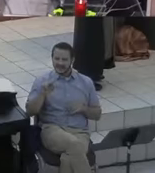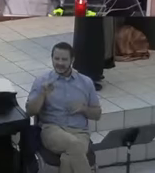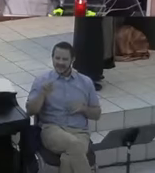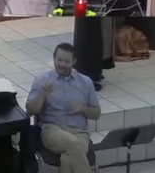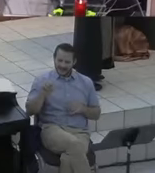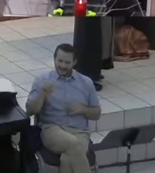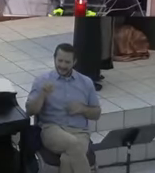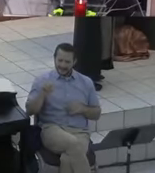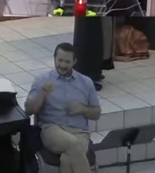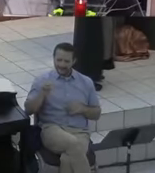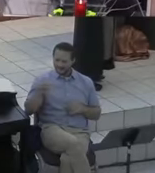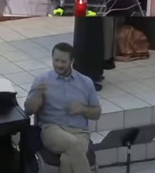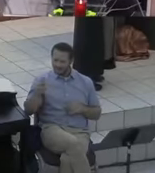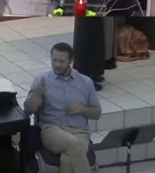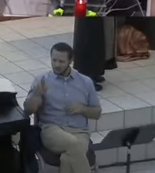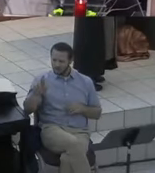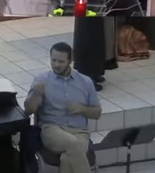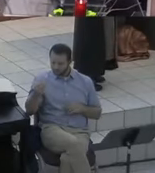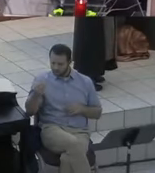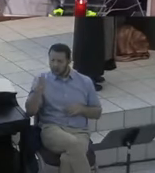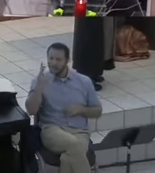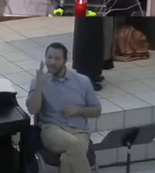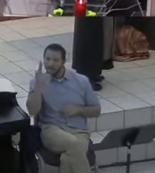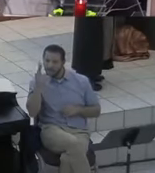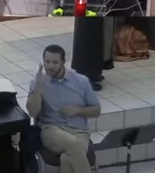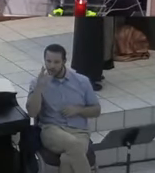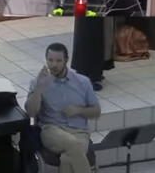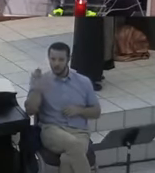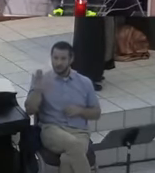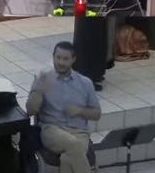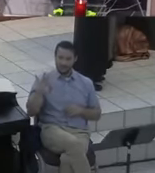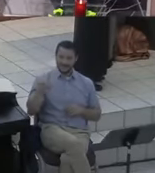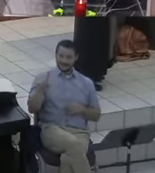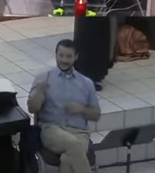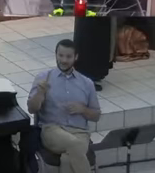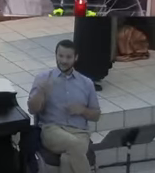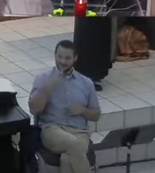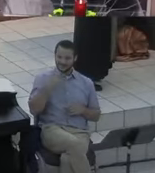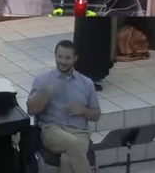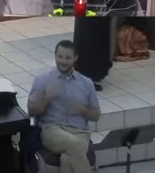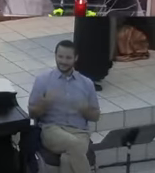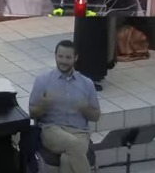Hunter's mother. She's celebrating her 91st birthday today,